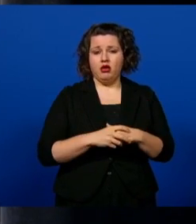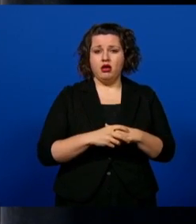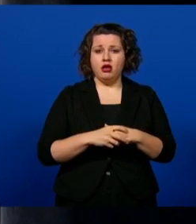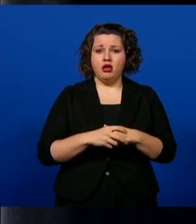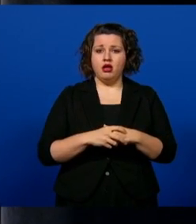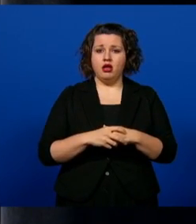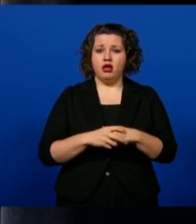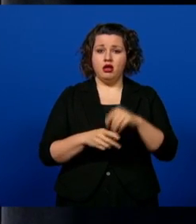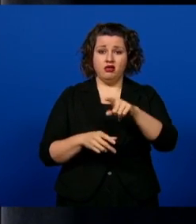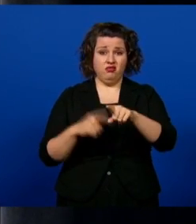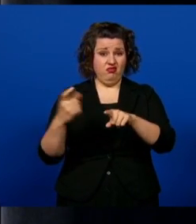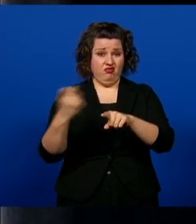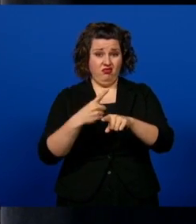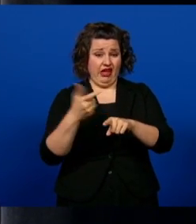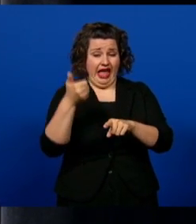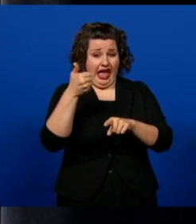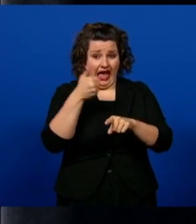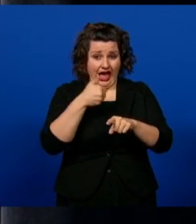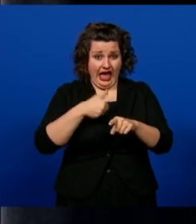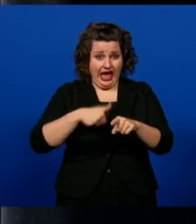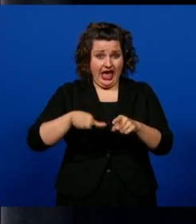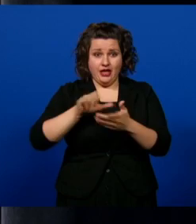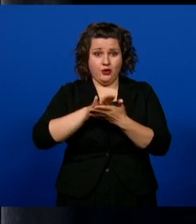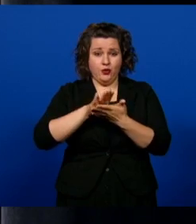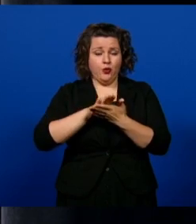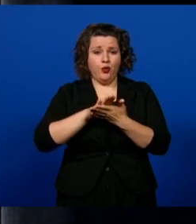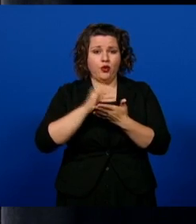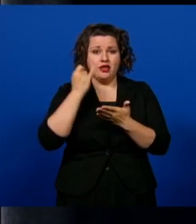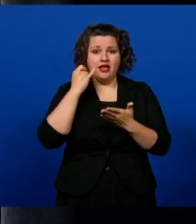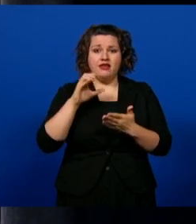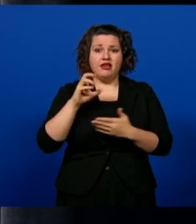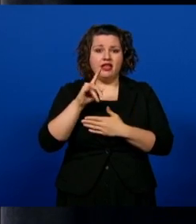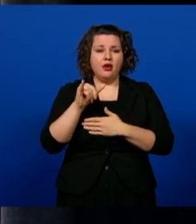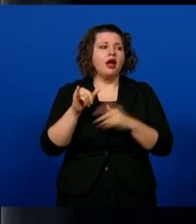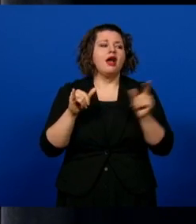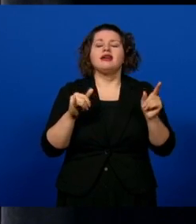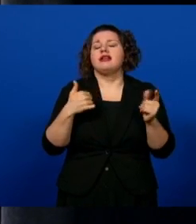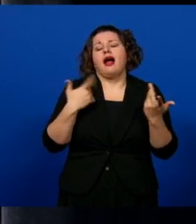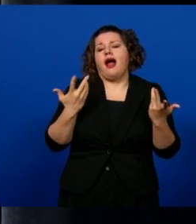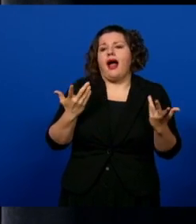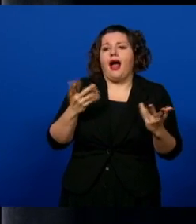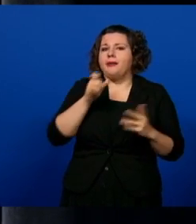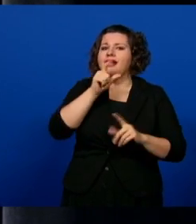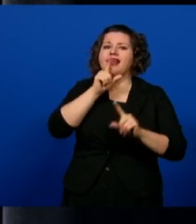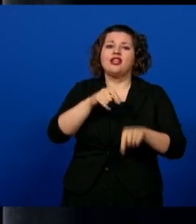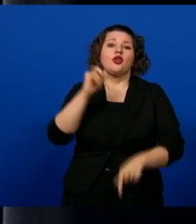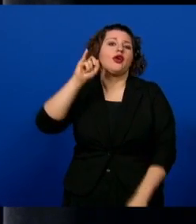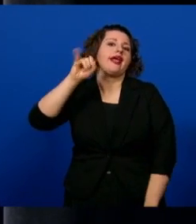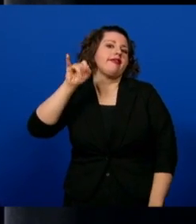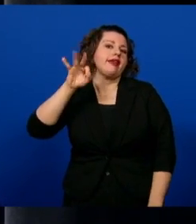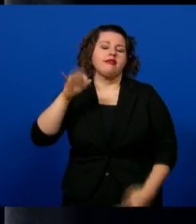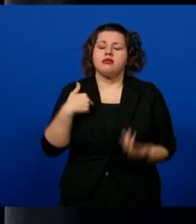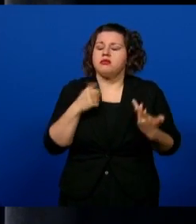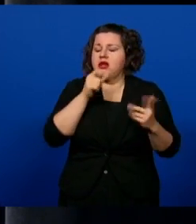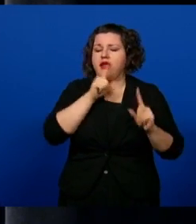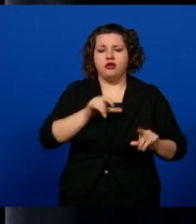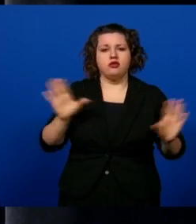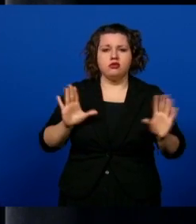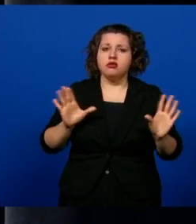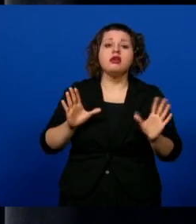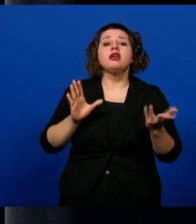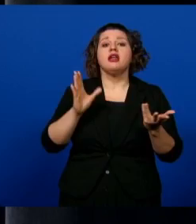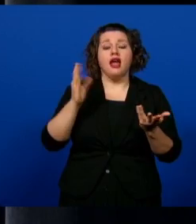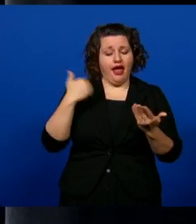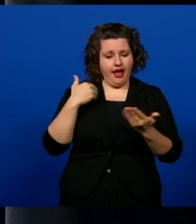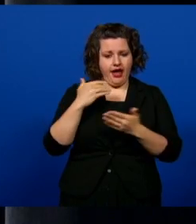any schools be allowed to, if they're in a county with a I'm lot not of spread? I'm not gonna answer hypotheticals right now. We've got guidelines